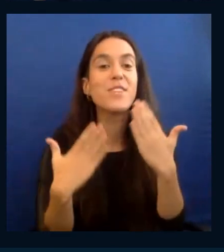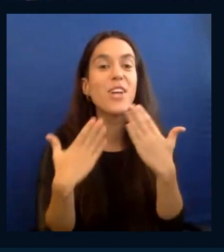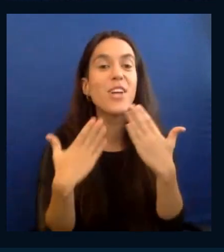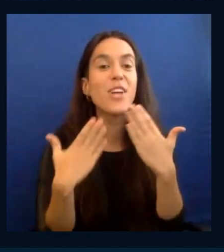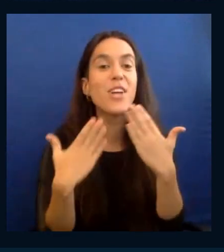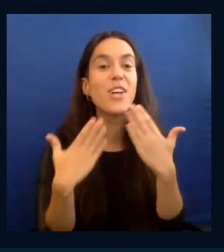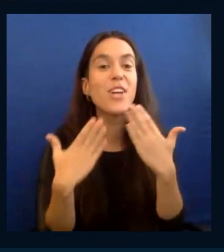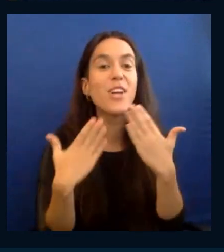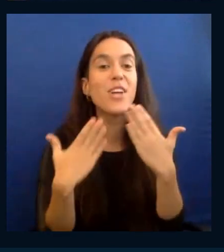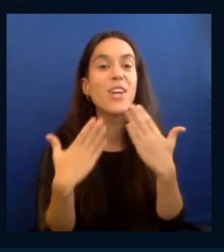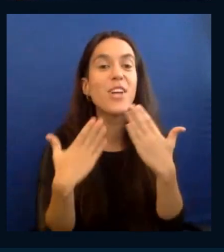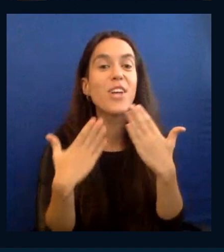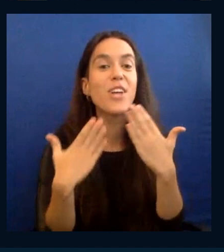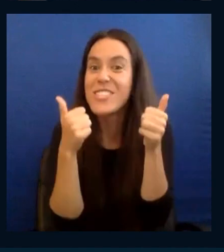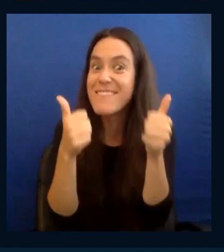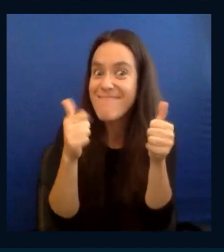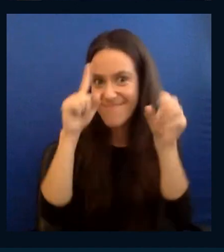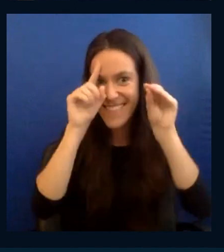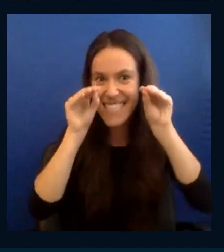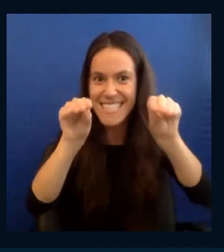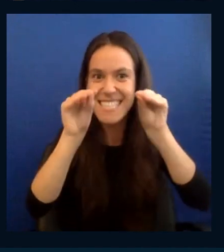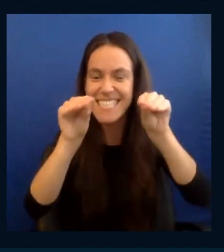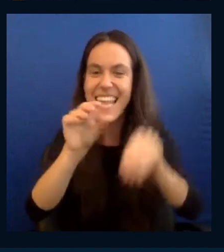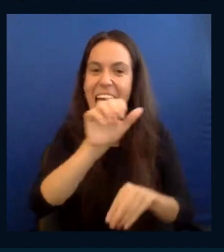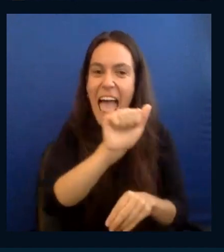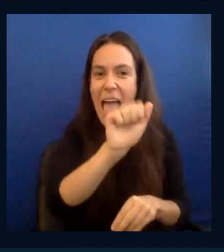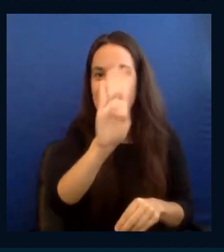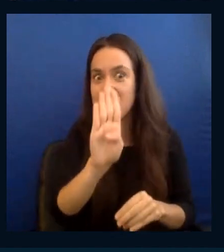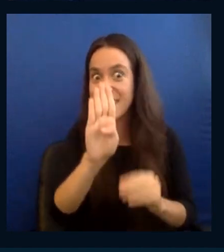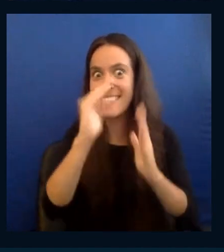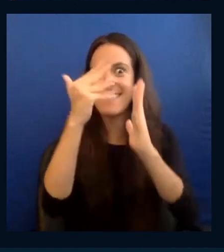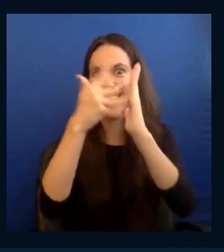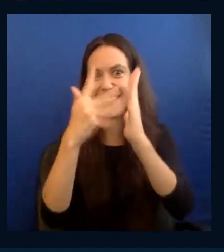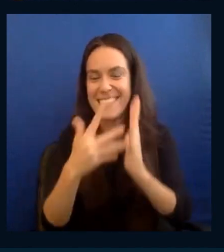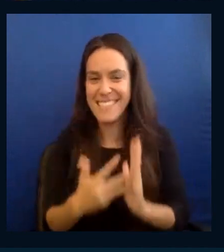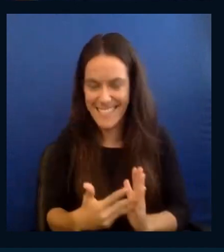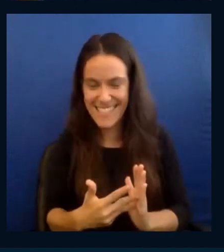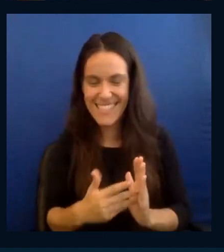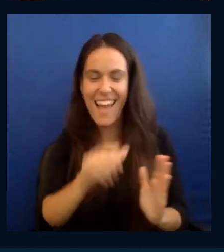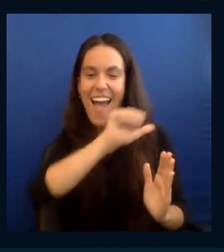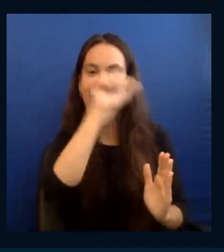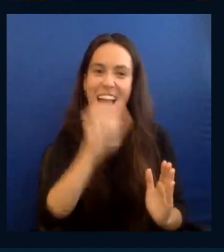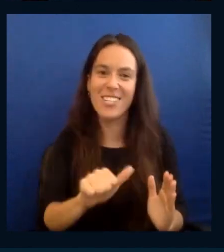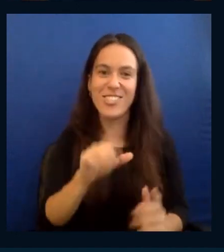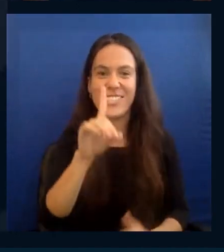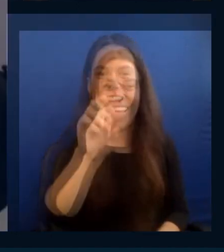in. It was great to teach you about A/B testing in Azure using Azure Web Apps and Azure DevOps.